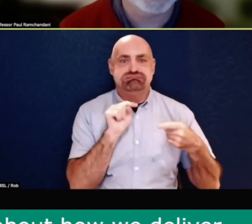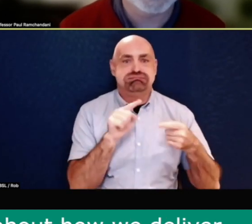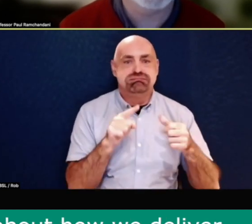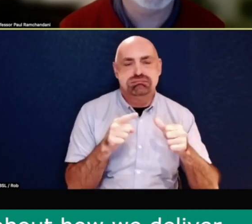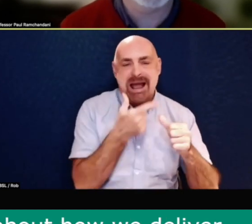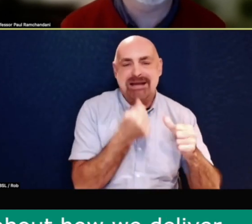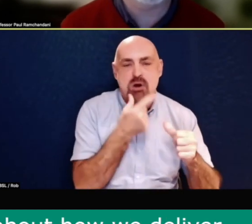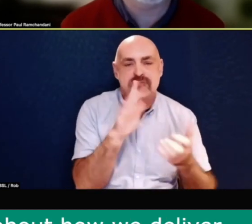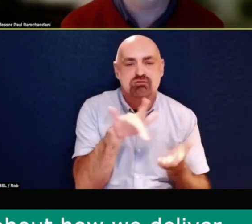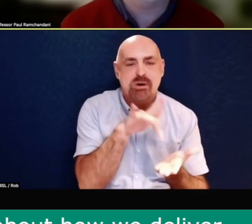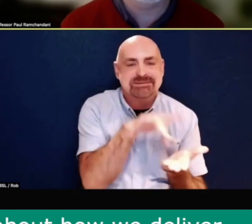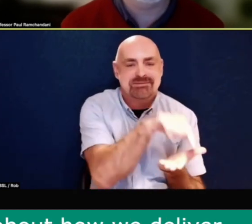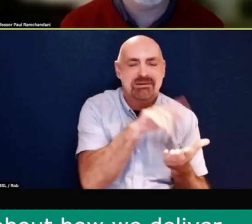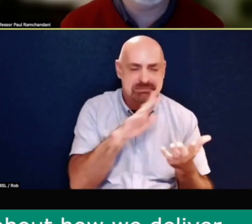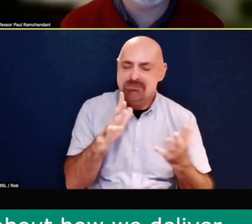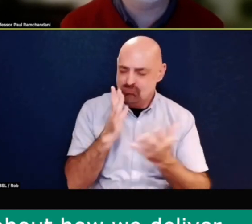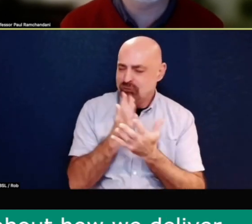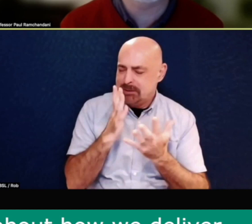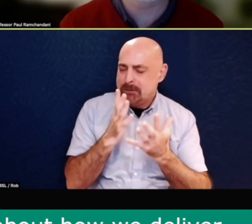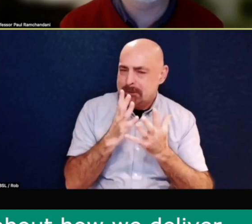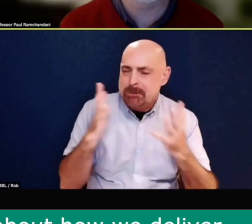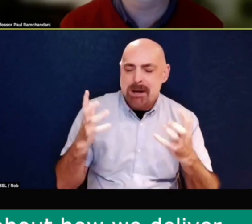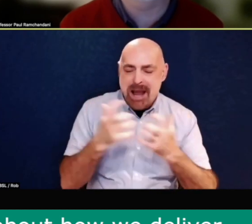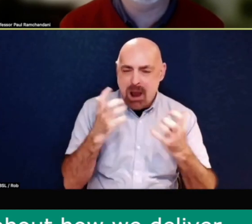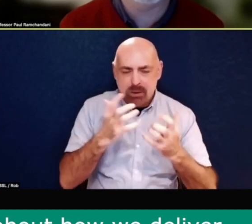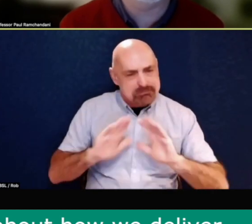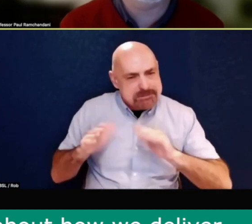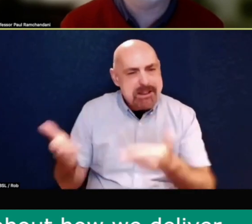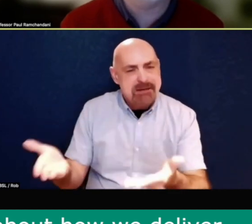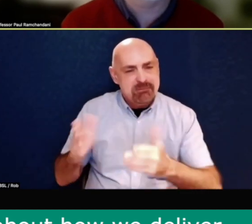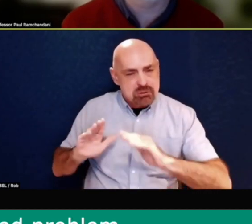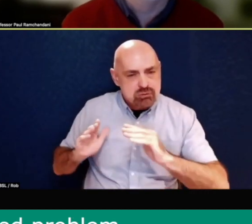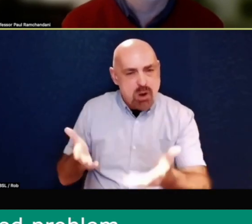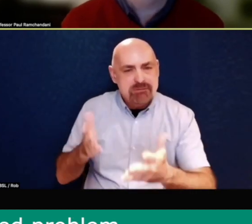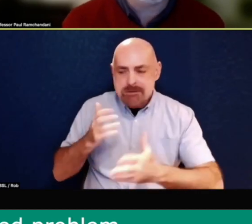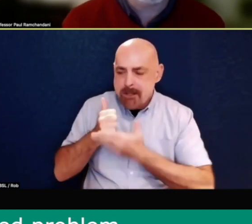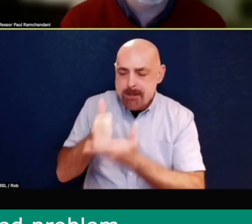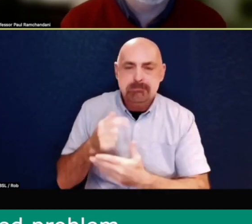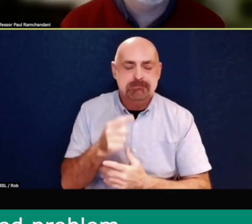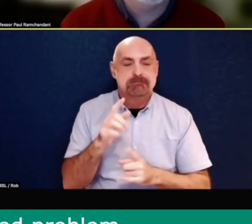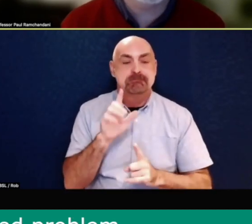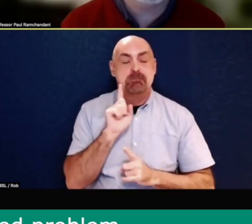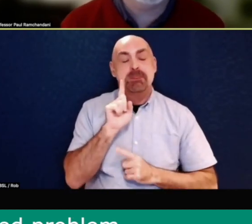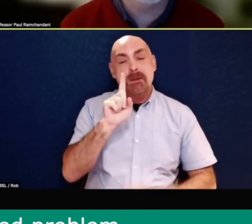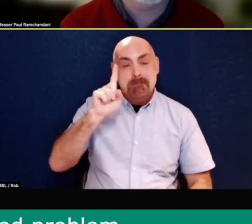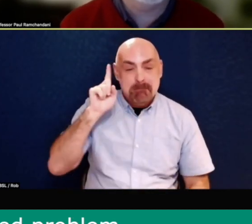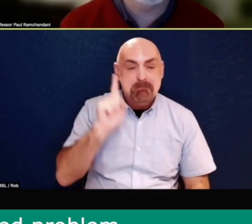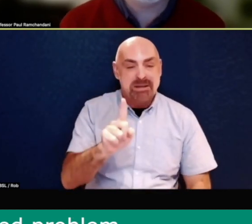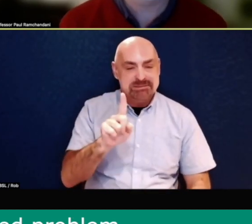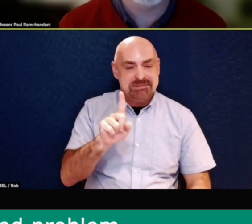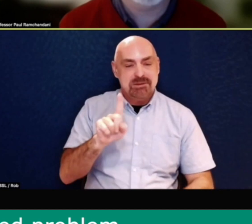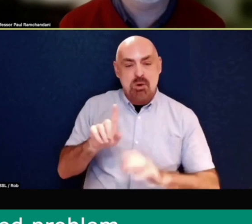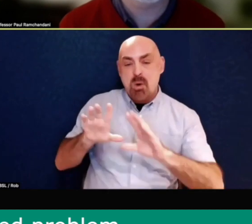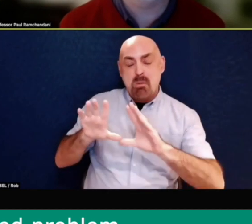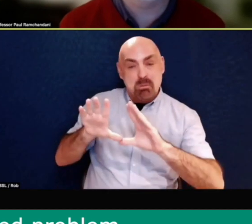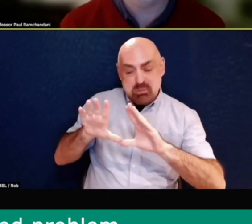huge contribution in terms of thinking about that, how we deliver services and what we deliver. But prevention is not really